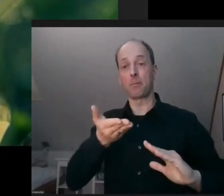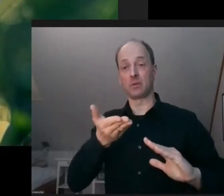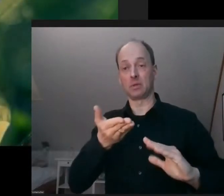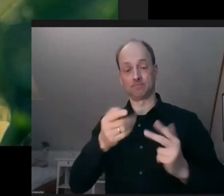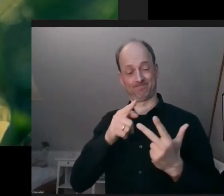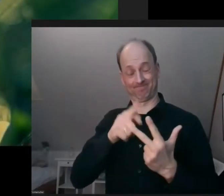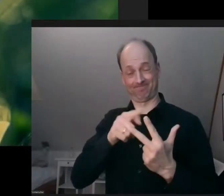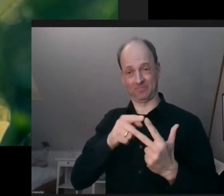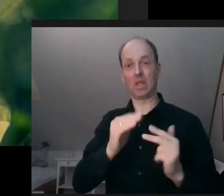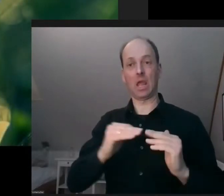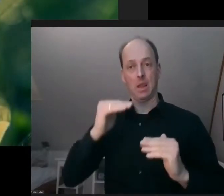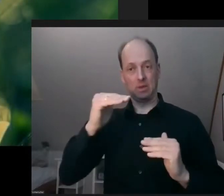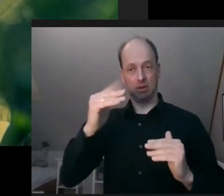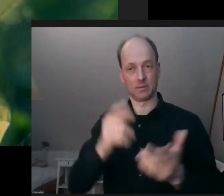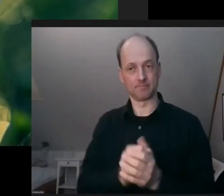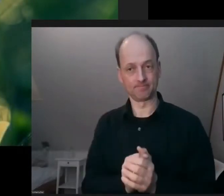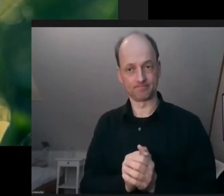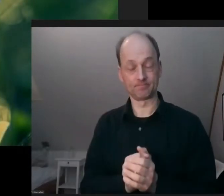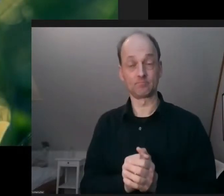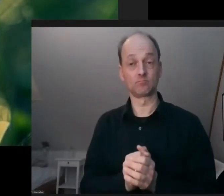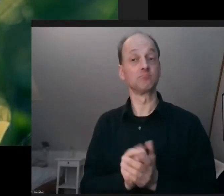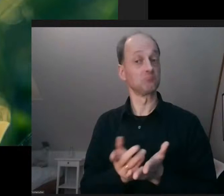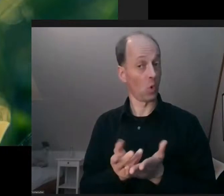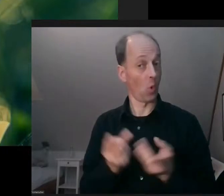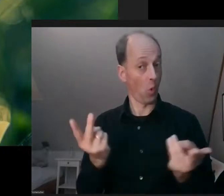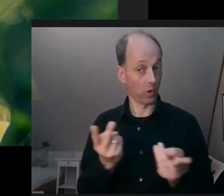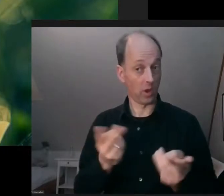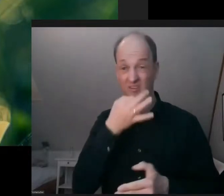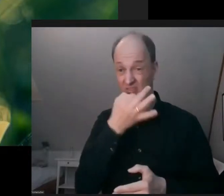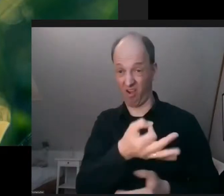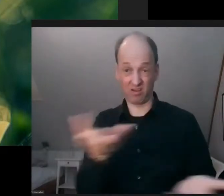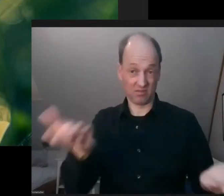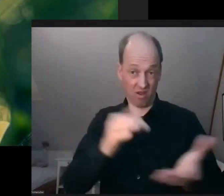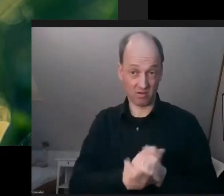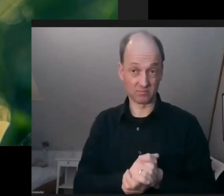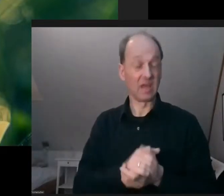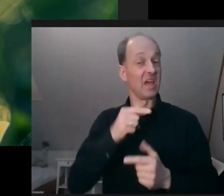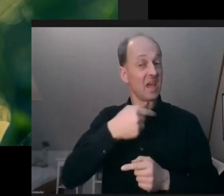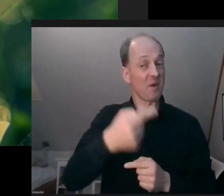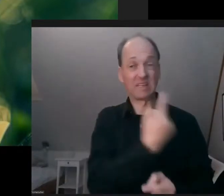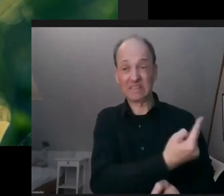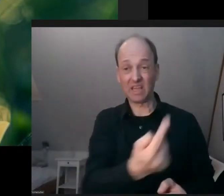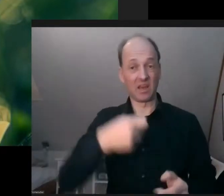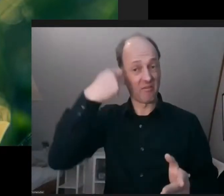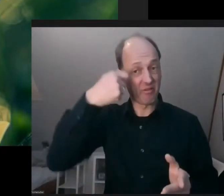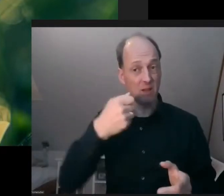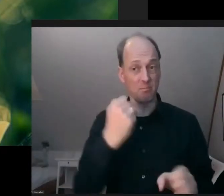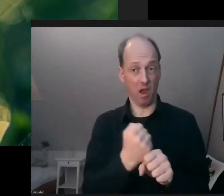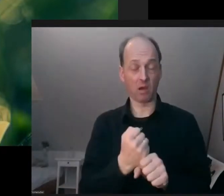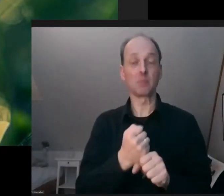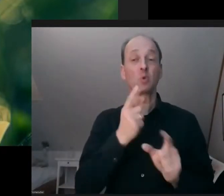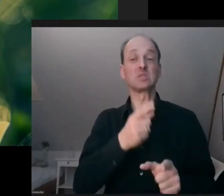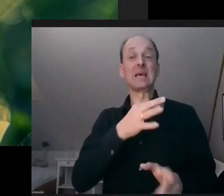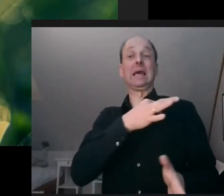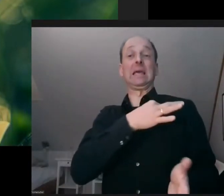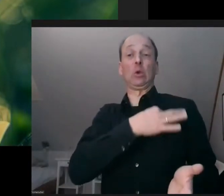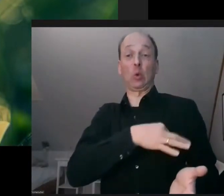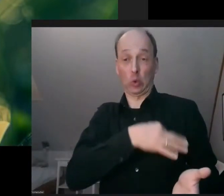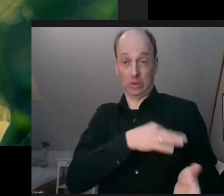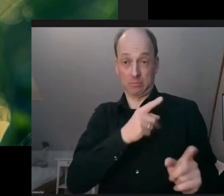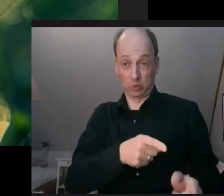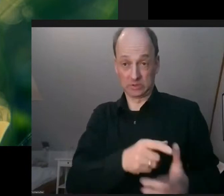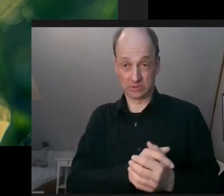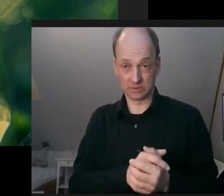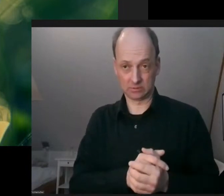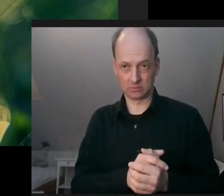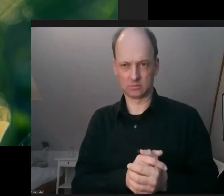very negative. So that every spectator says, I stop at this level, I don't go any further. You need to differentiate between